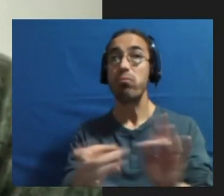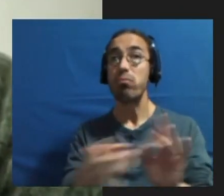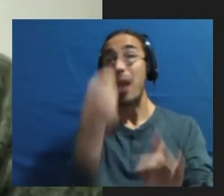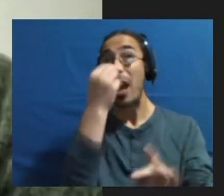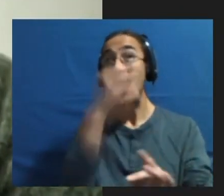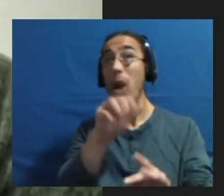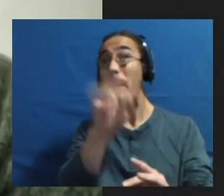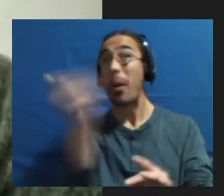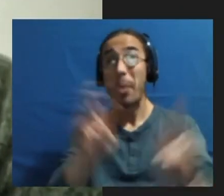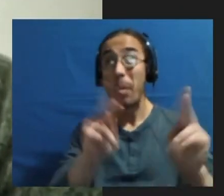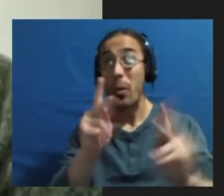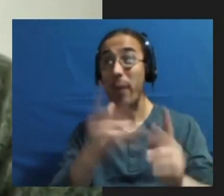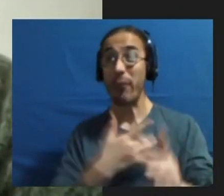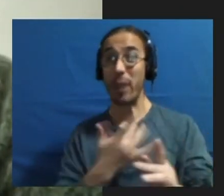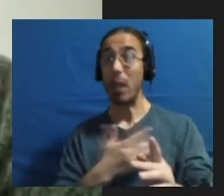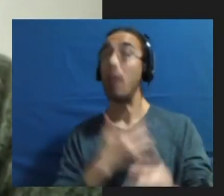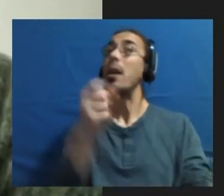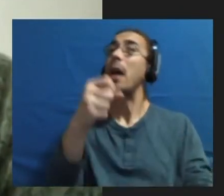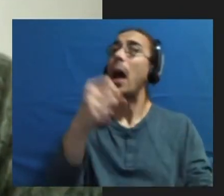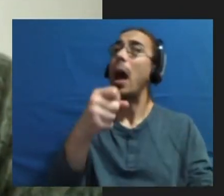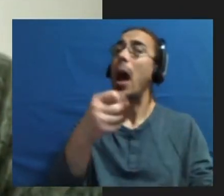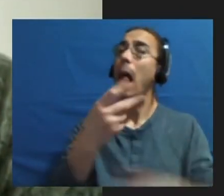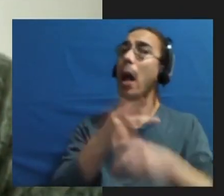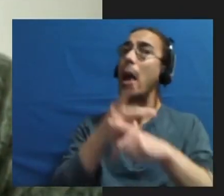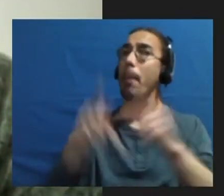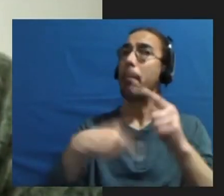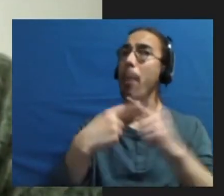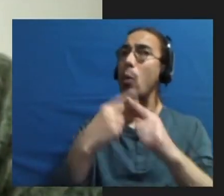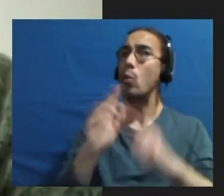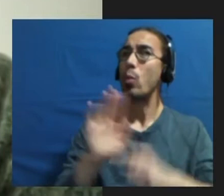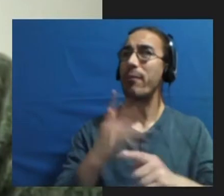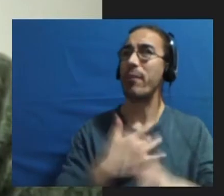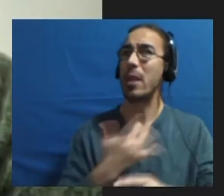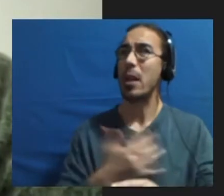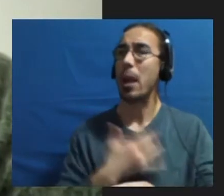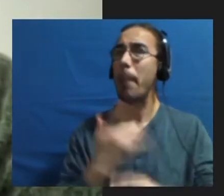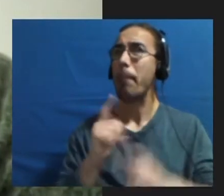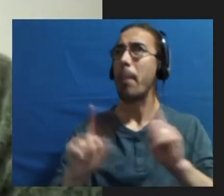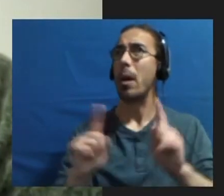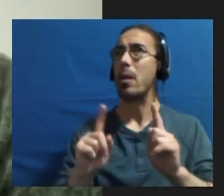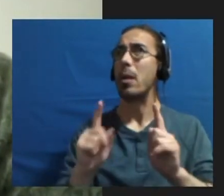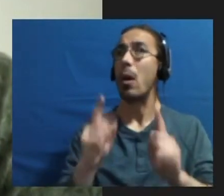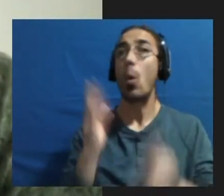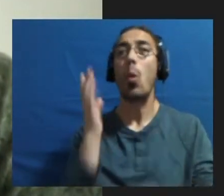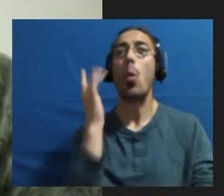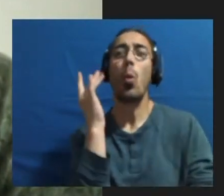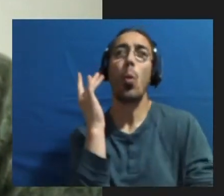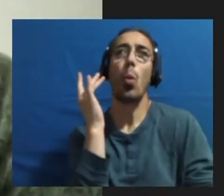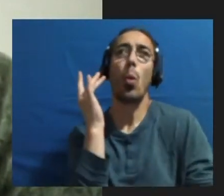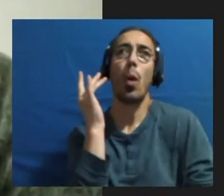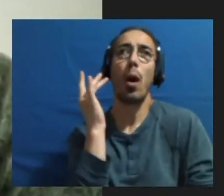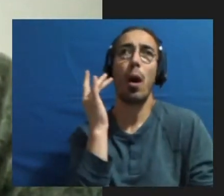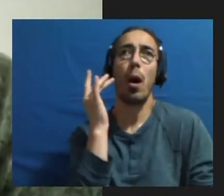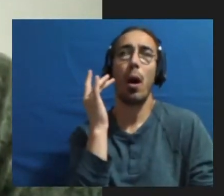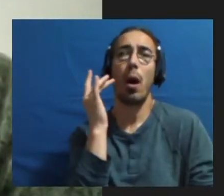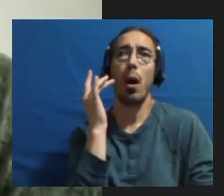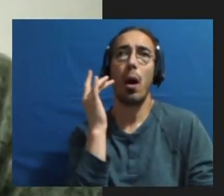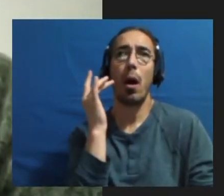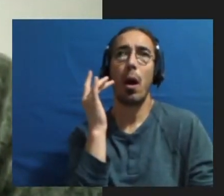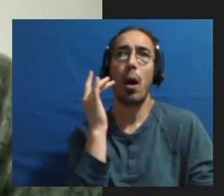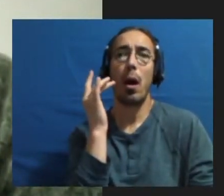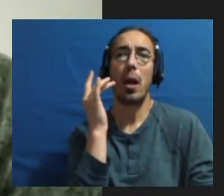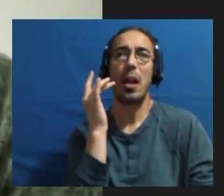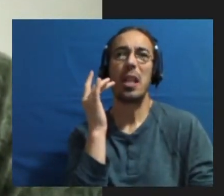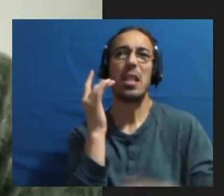Yeah, you should care about someone's feelings, but why are you going to save a person's